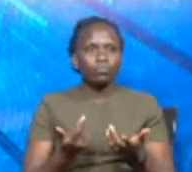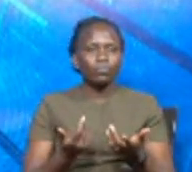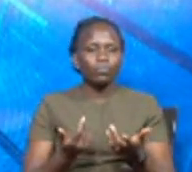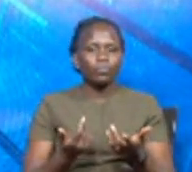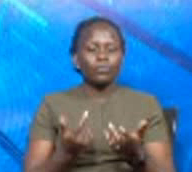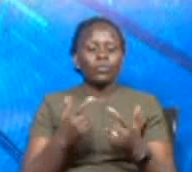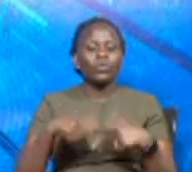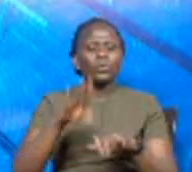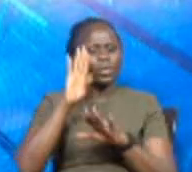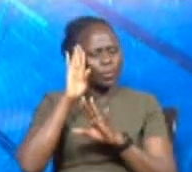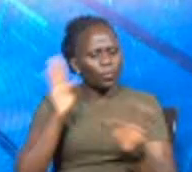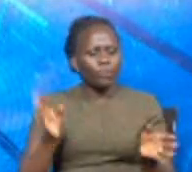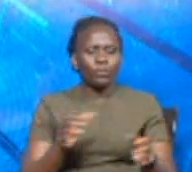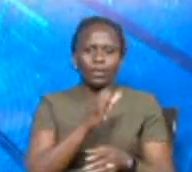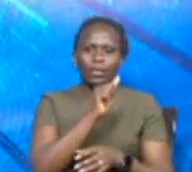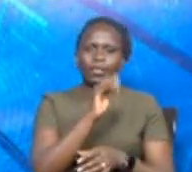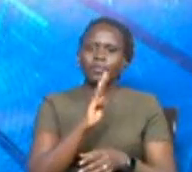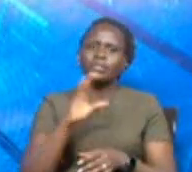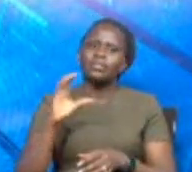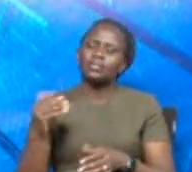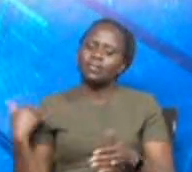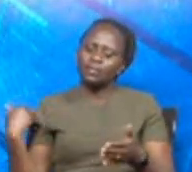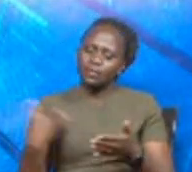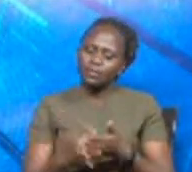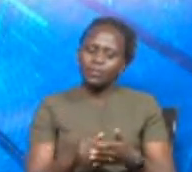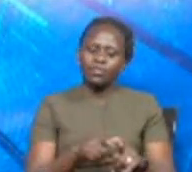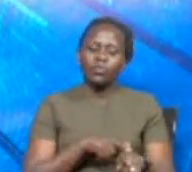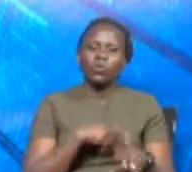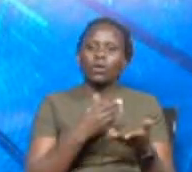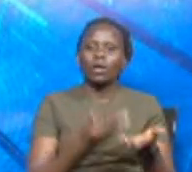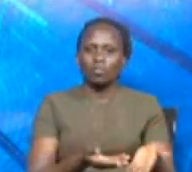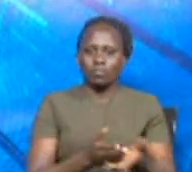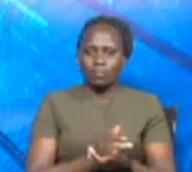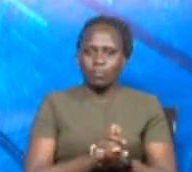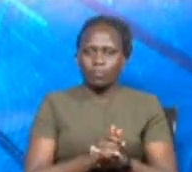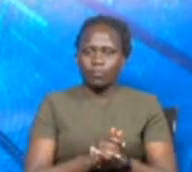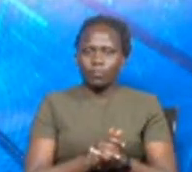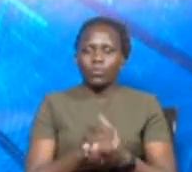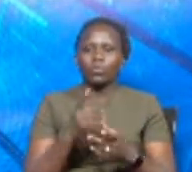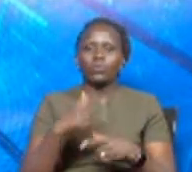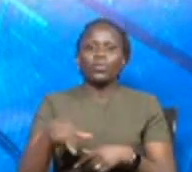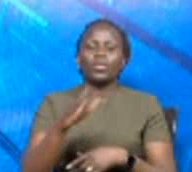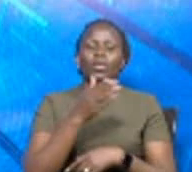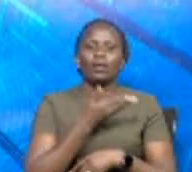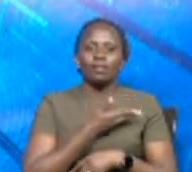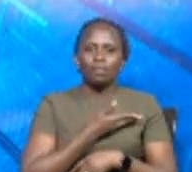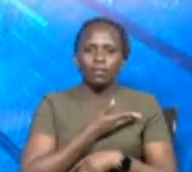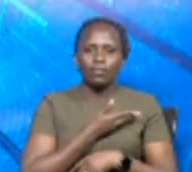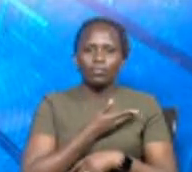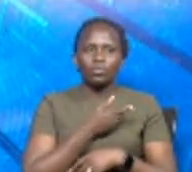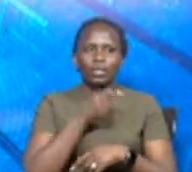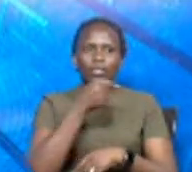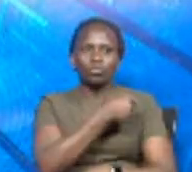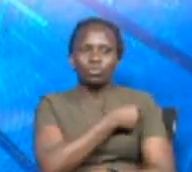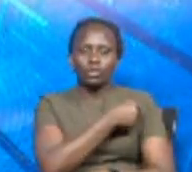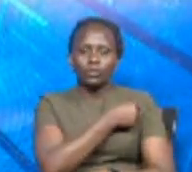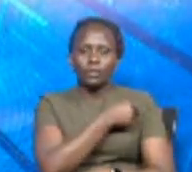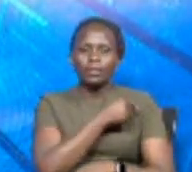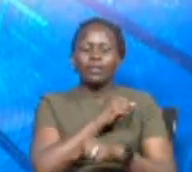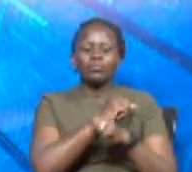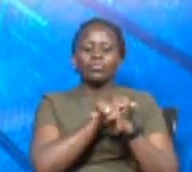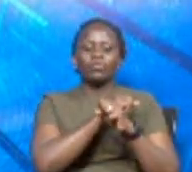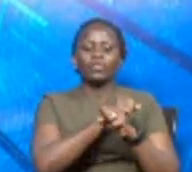know the ABCs have been around for a very long time. We have treatment as